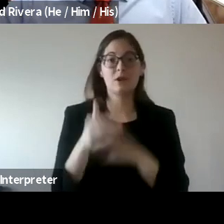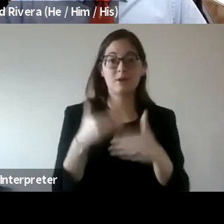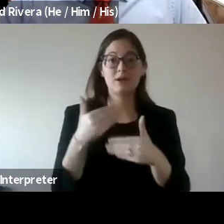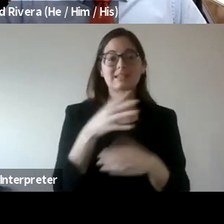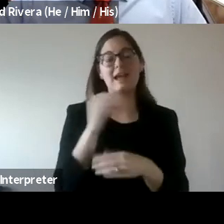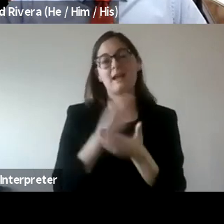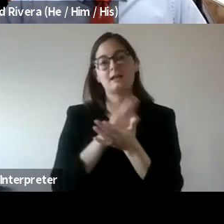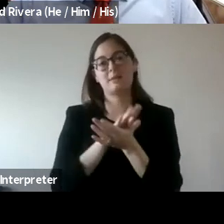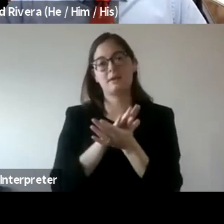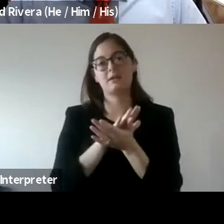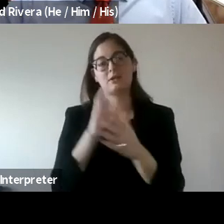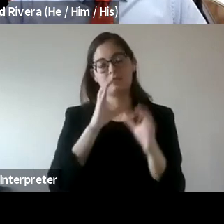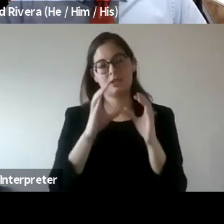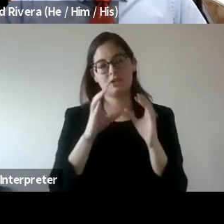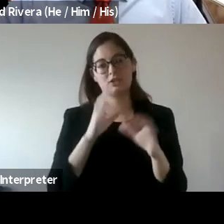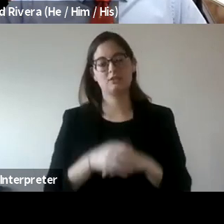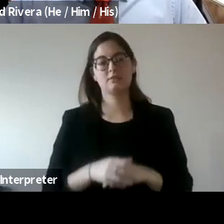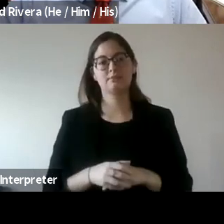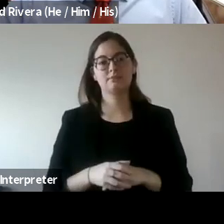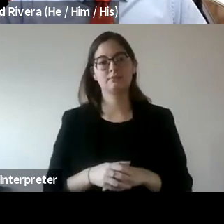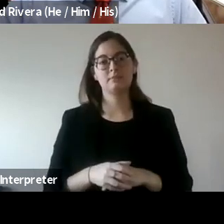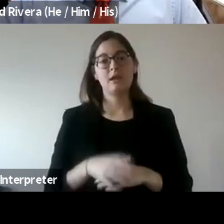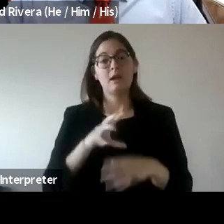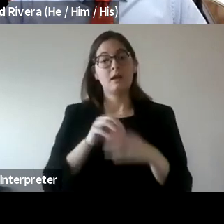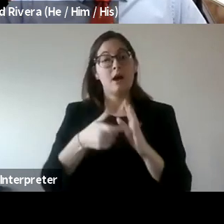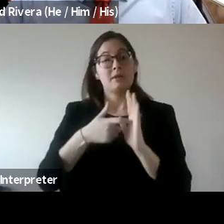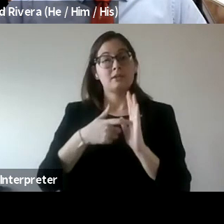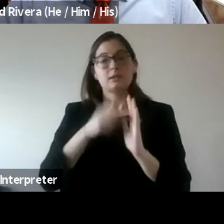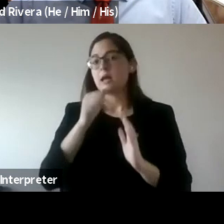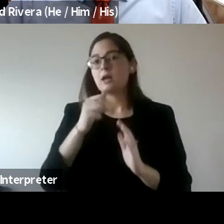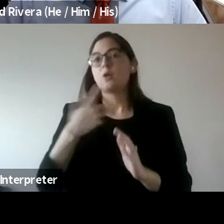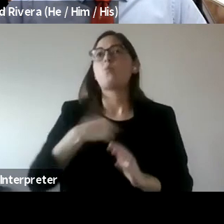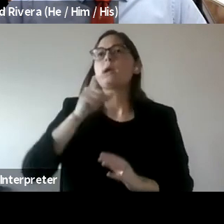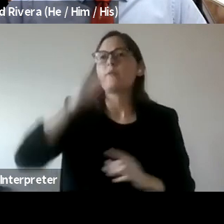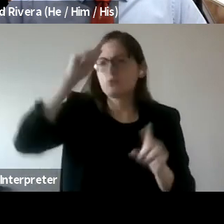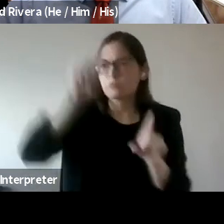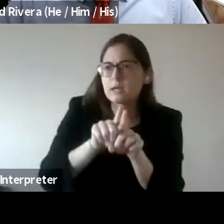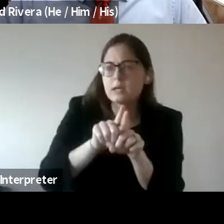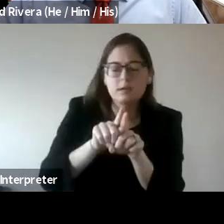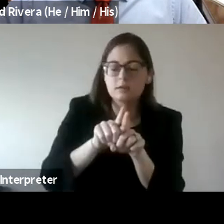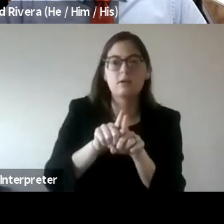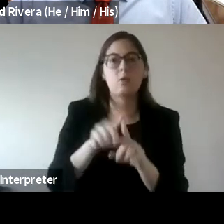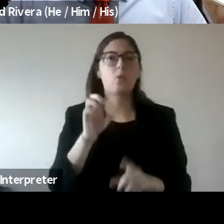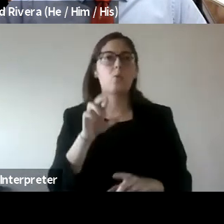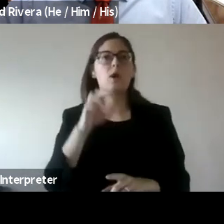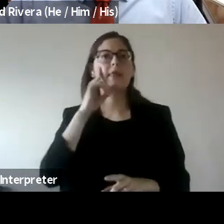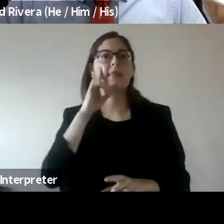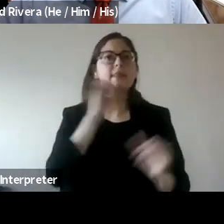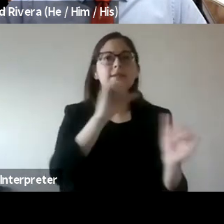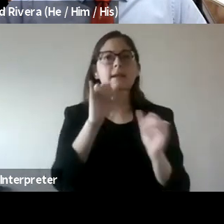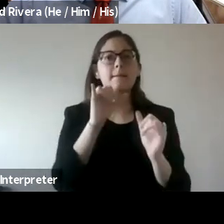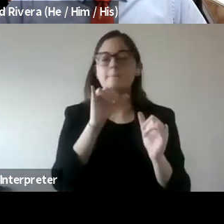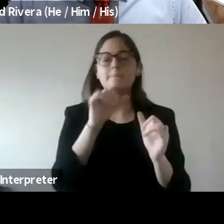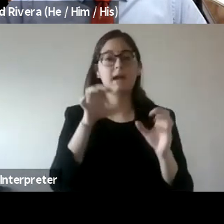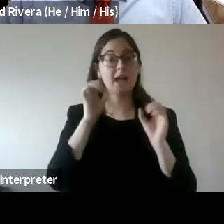conversation. Among those obligations is not that we have to agree with each other, or that we should think the same things. Education is not